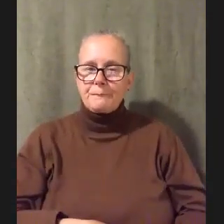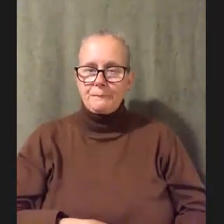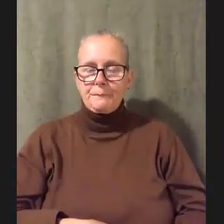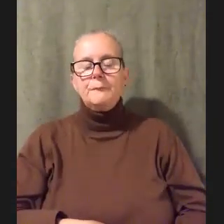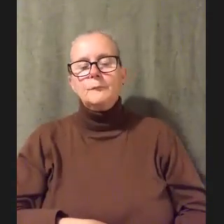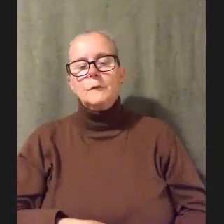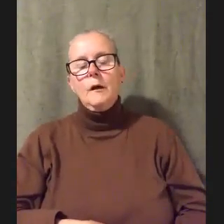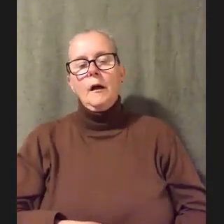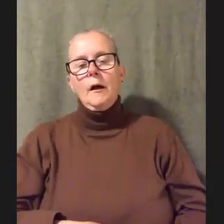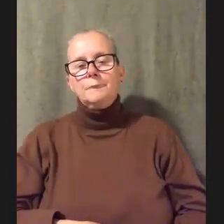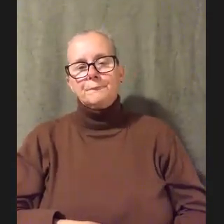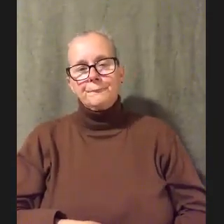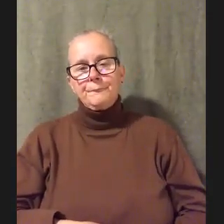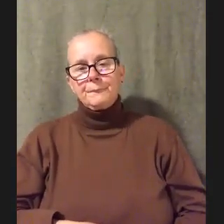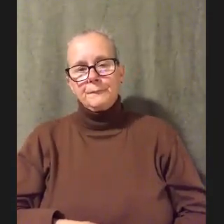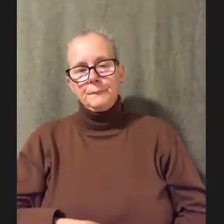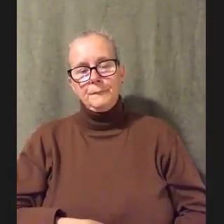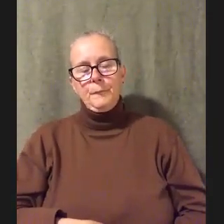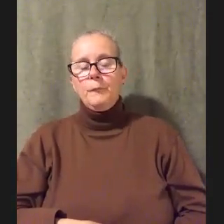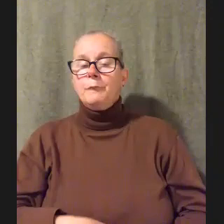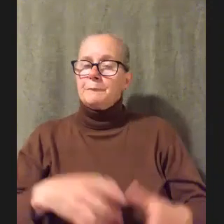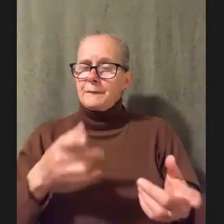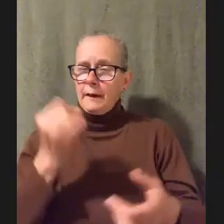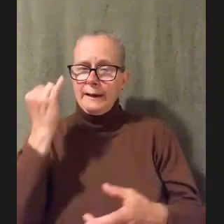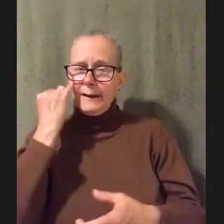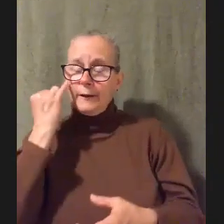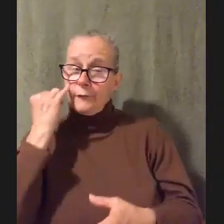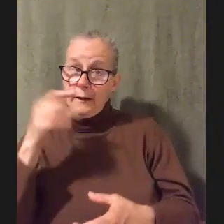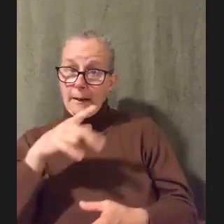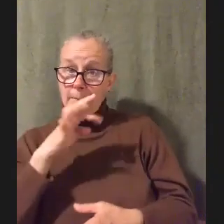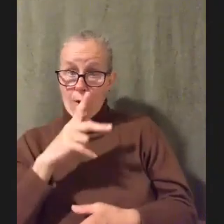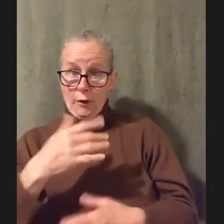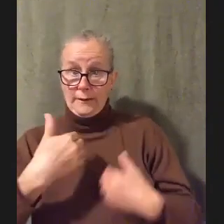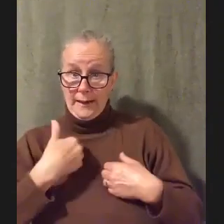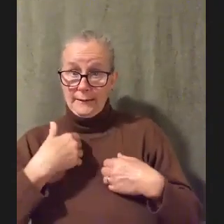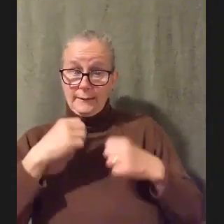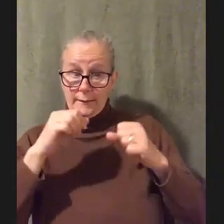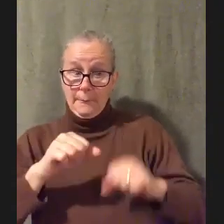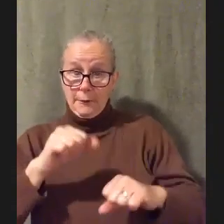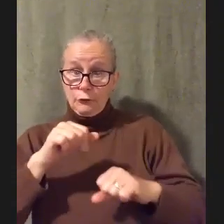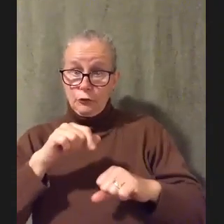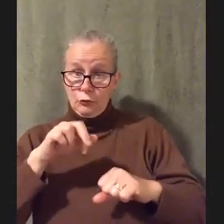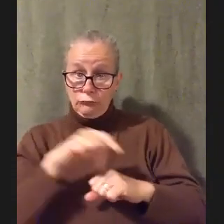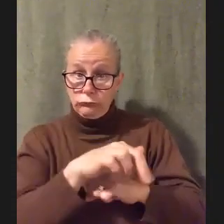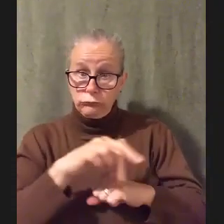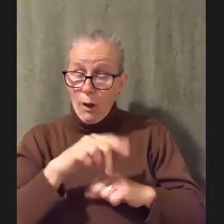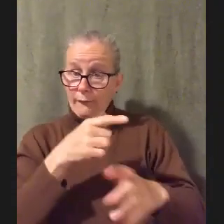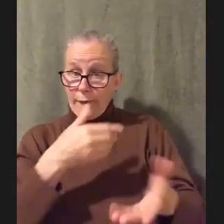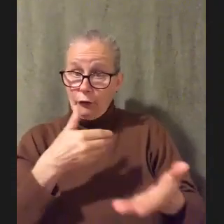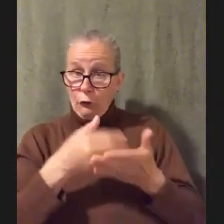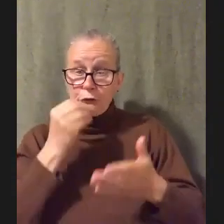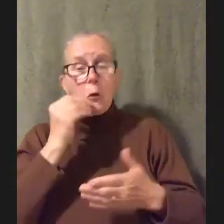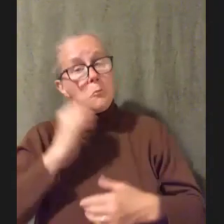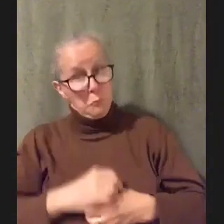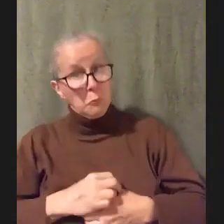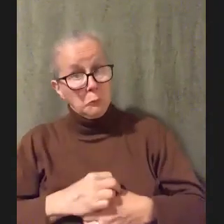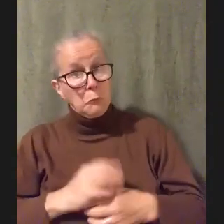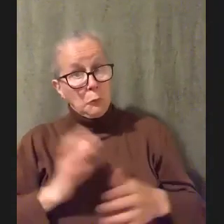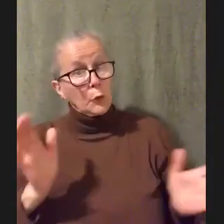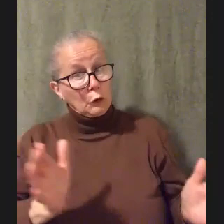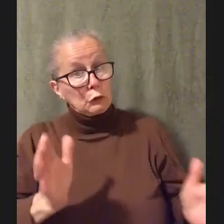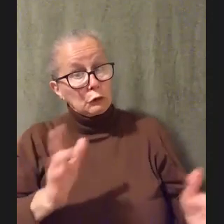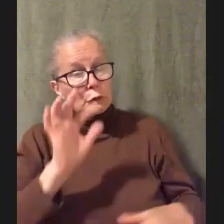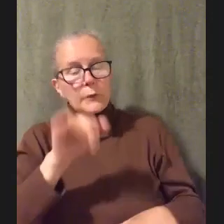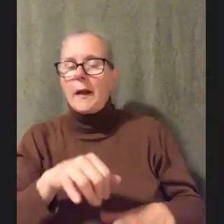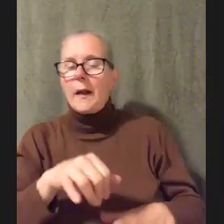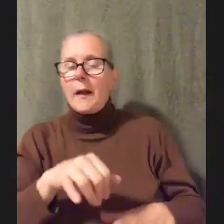process. If a park has pedestrian access and you live near it, then we do encourage you again to use that park or trail, but don't